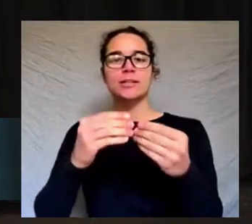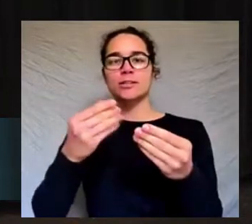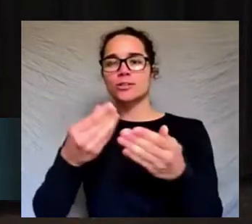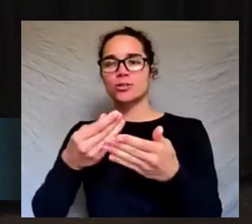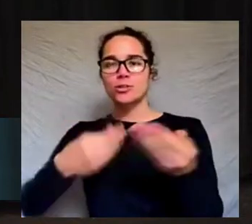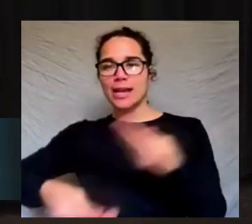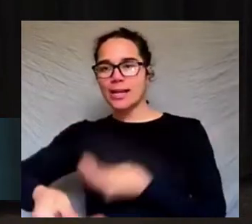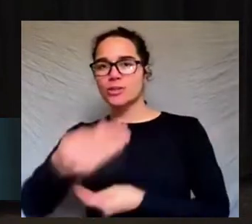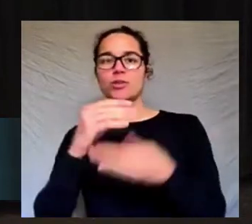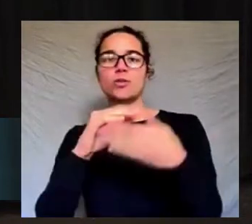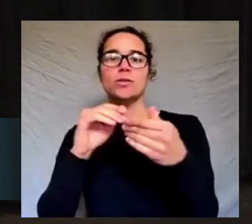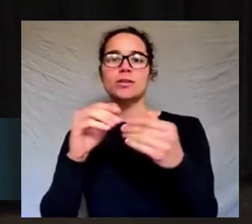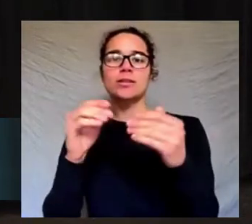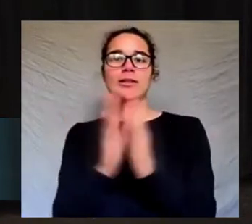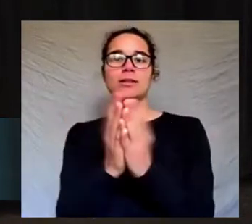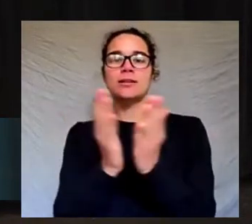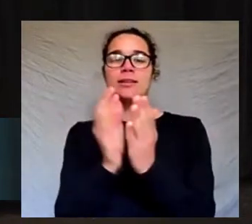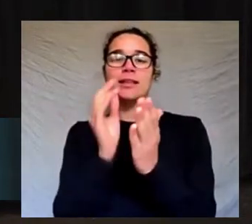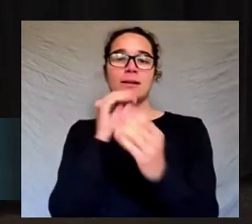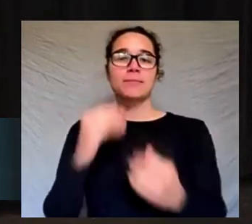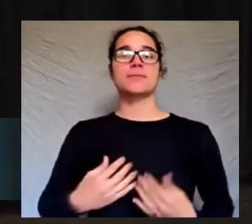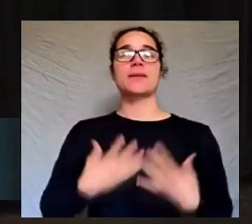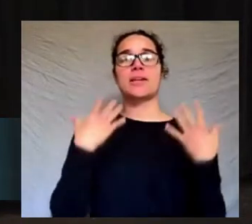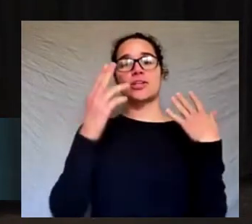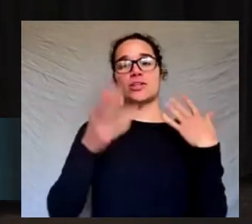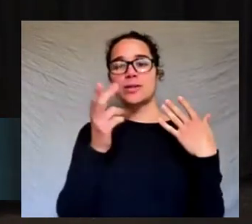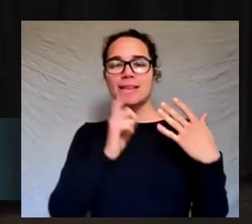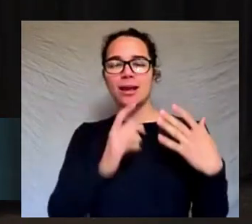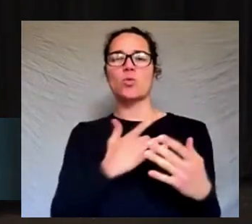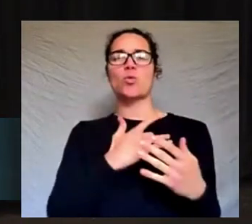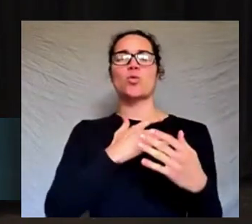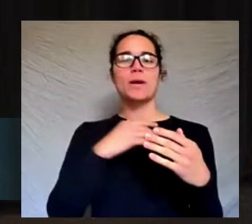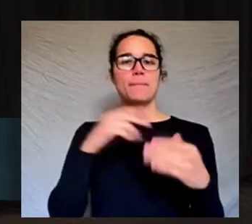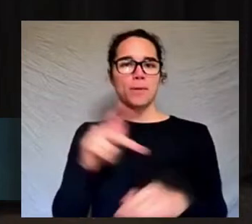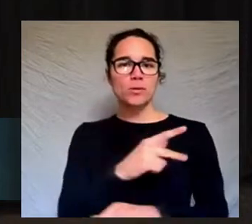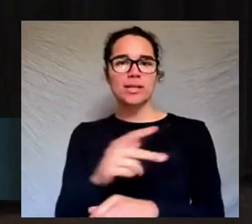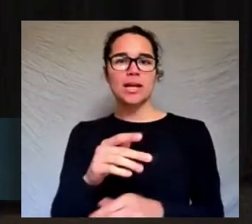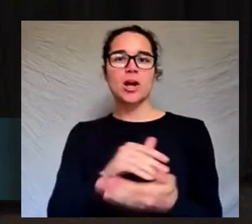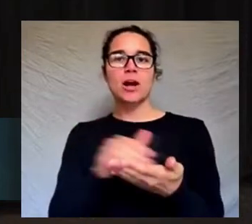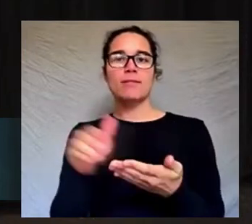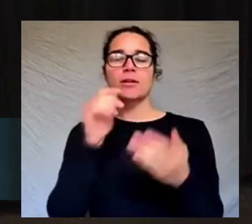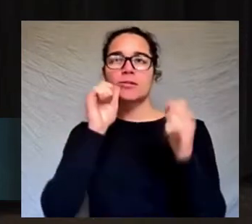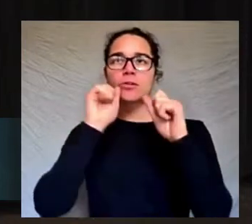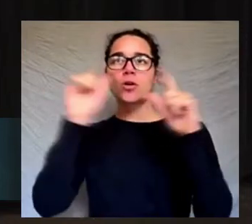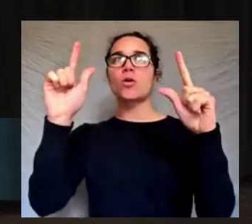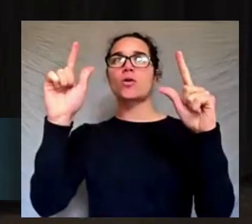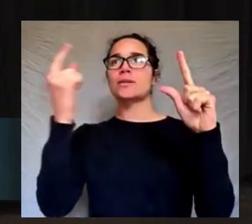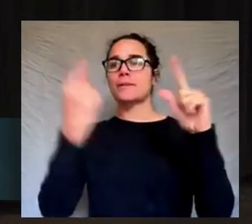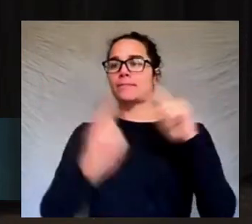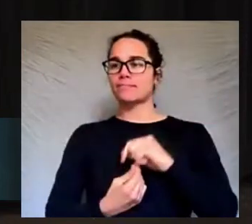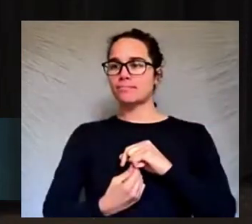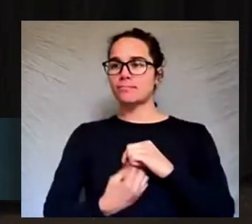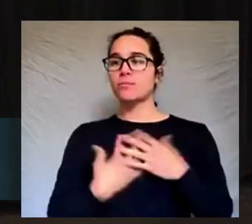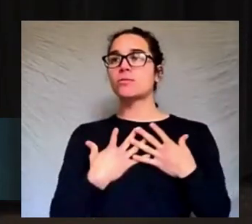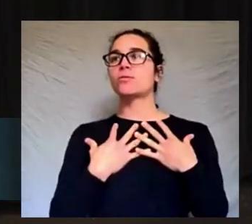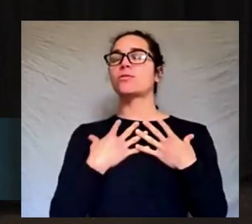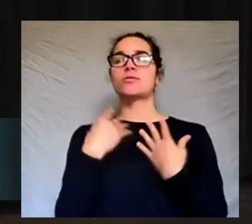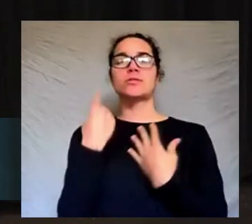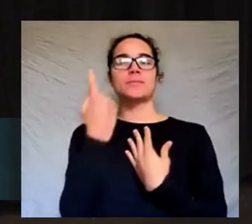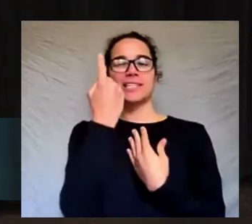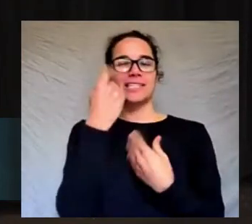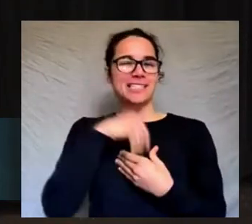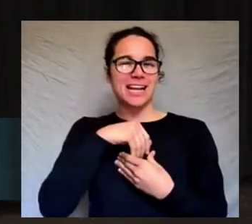They are the history that stirs us. They are the poetry that often awakens something inside of us. And stories give